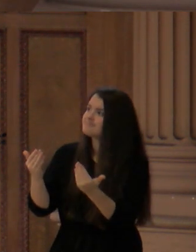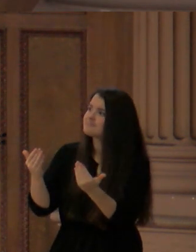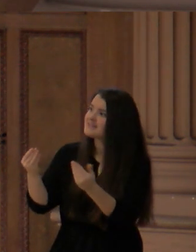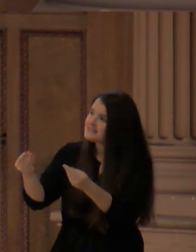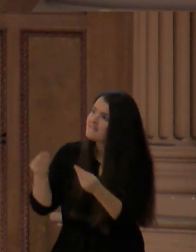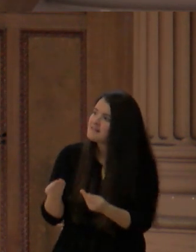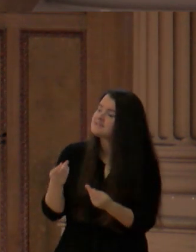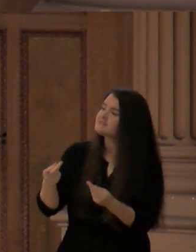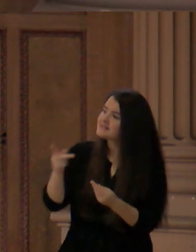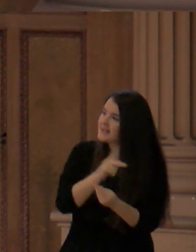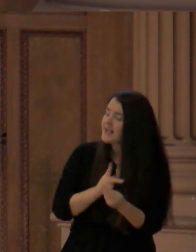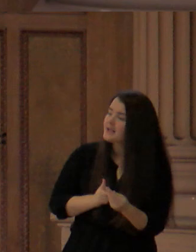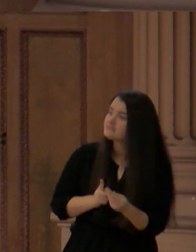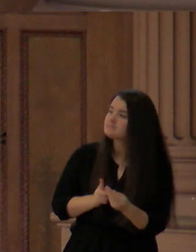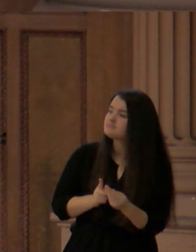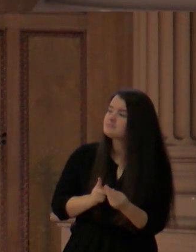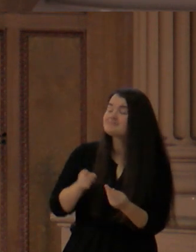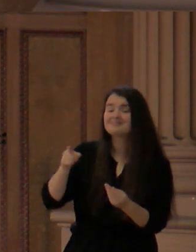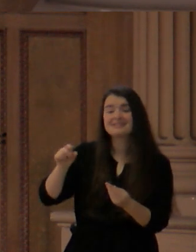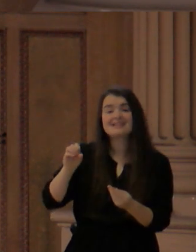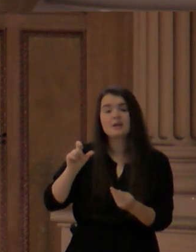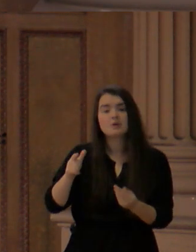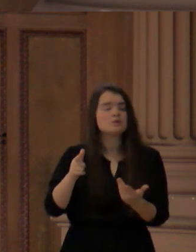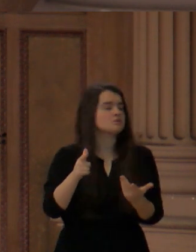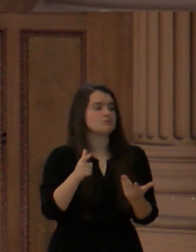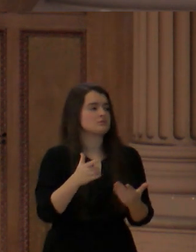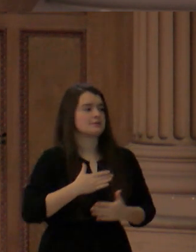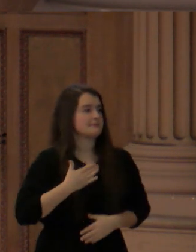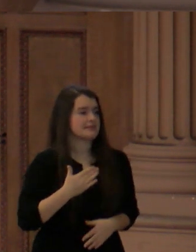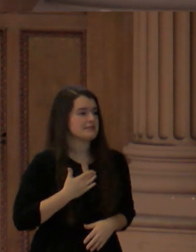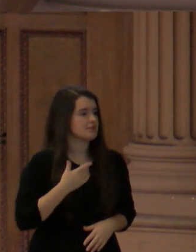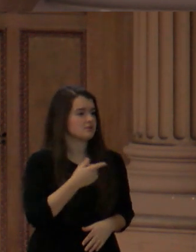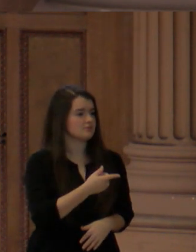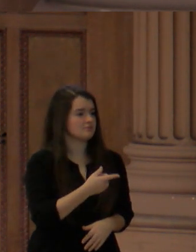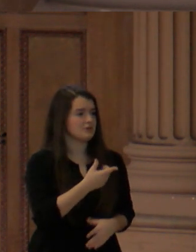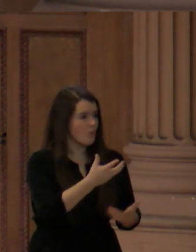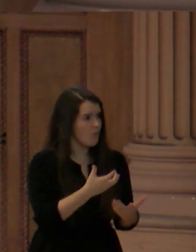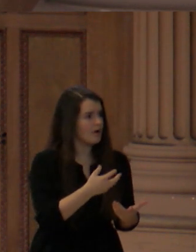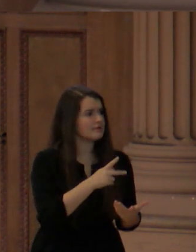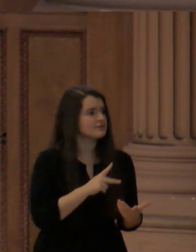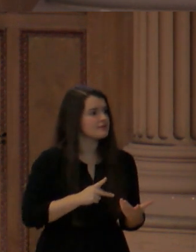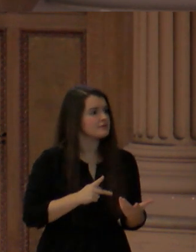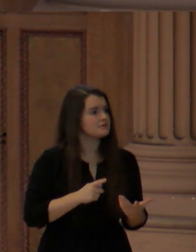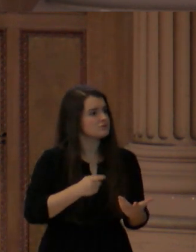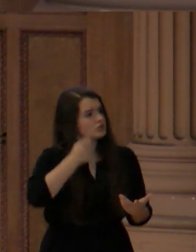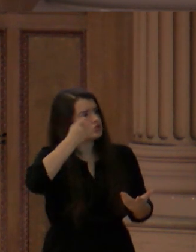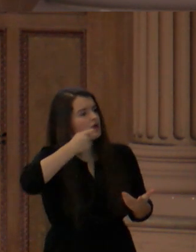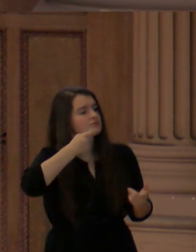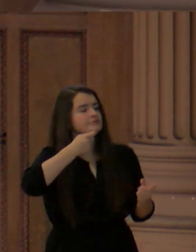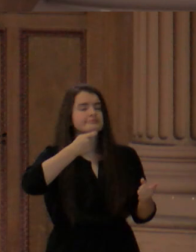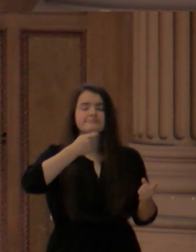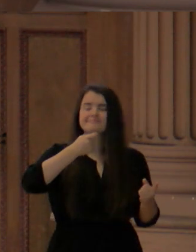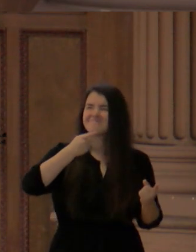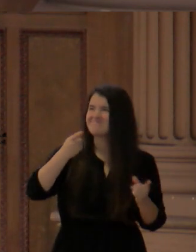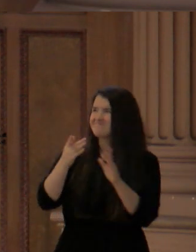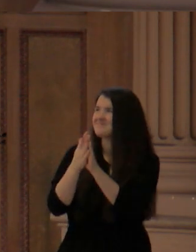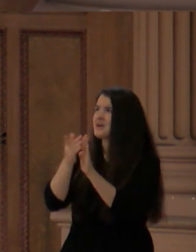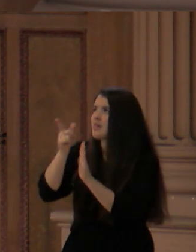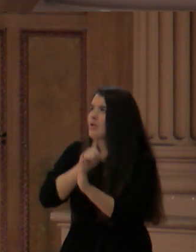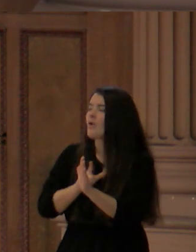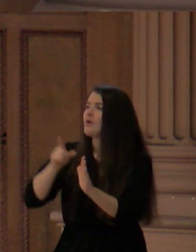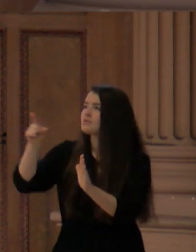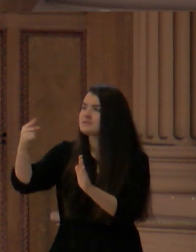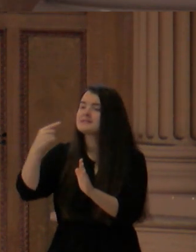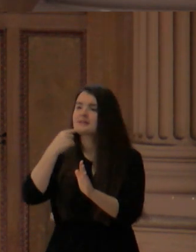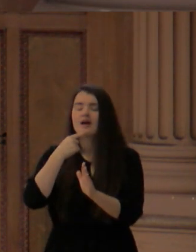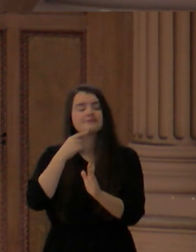But the thing displeased Samuel when they said, give us a king to judge us. And Samuel prayed to the Lord, the Lord said to Samuel, Obey the voice of the